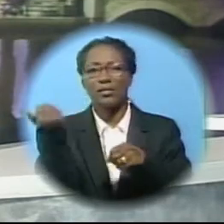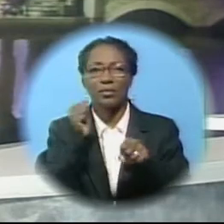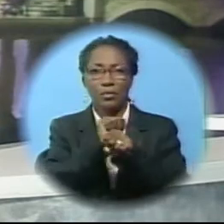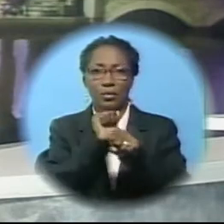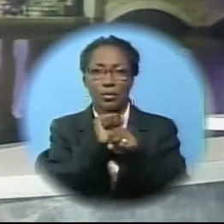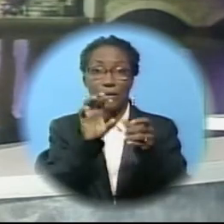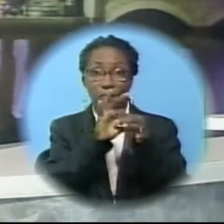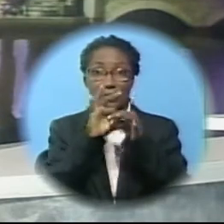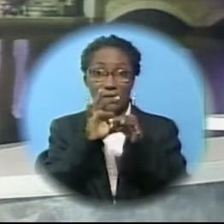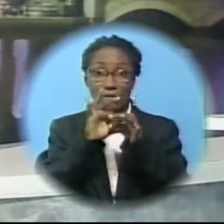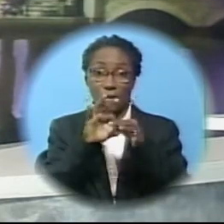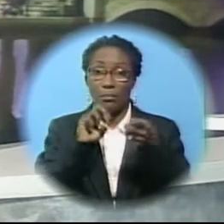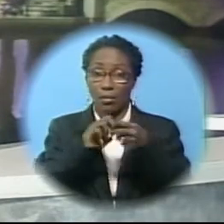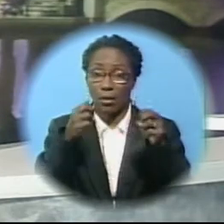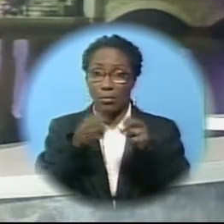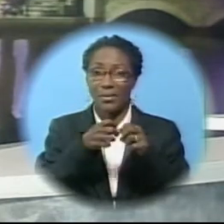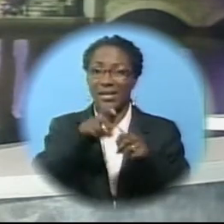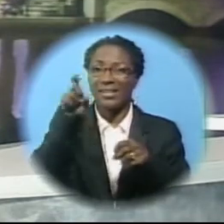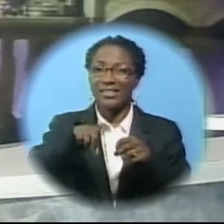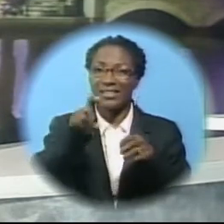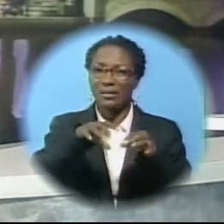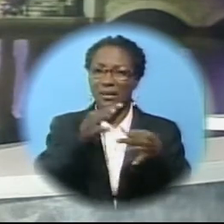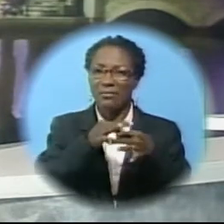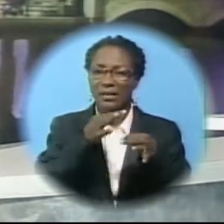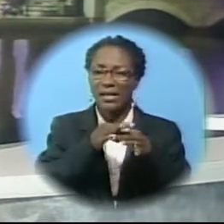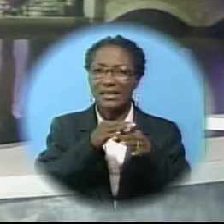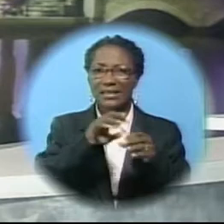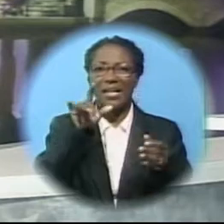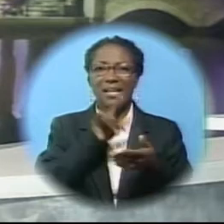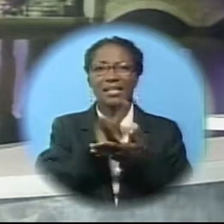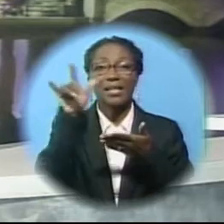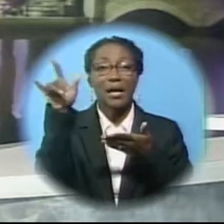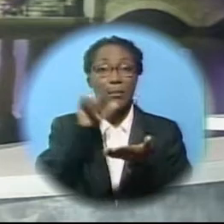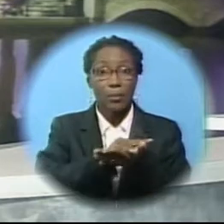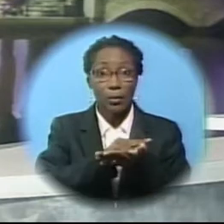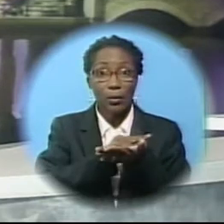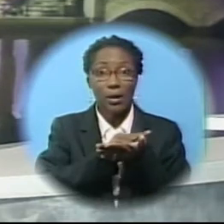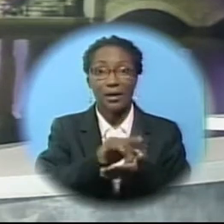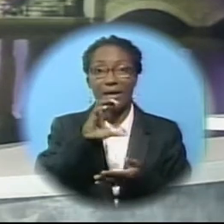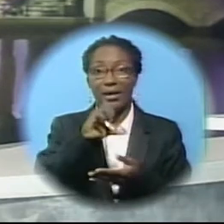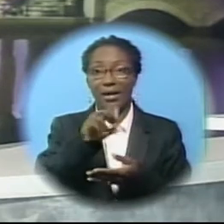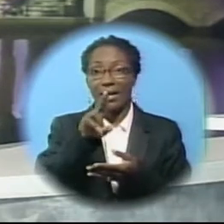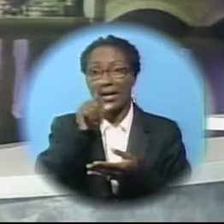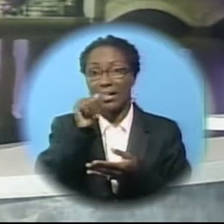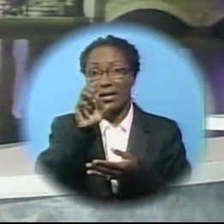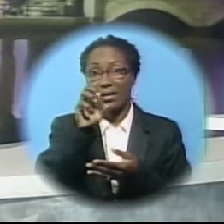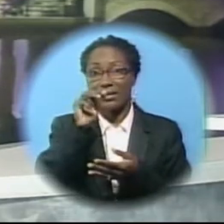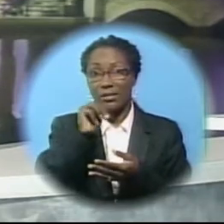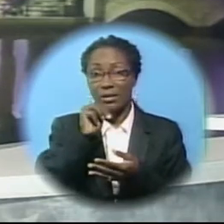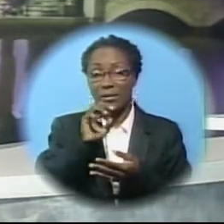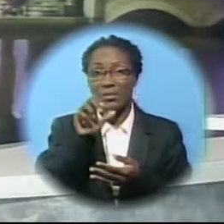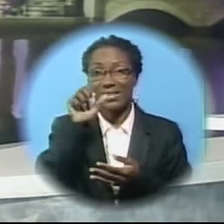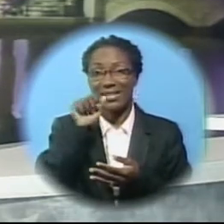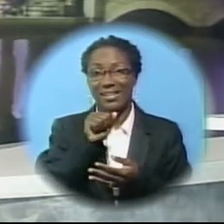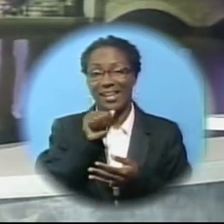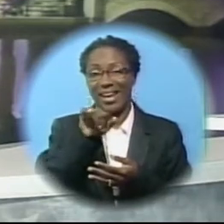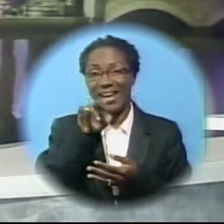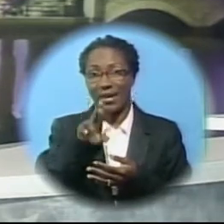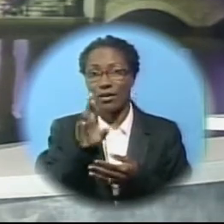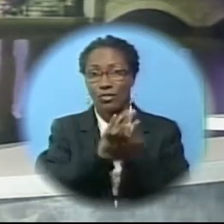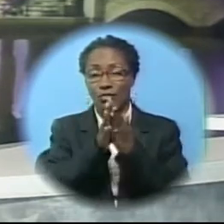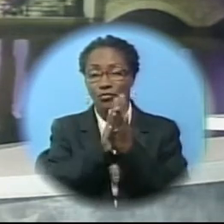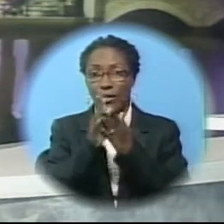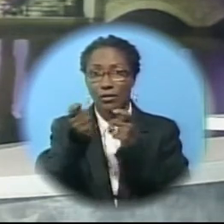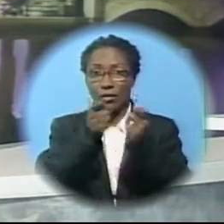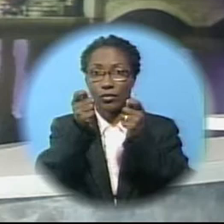issues that have to be ironed out, including the airport, customs, and air traffic controllers, all of which she hopes can be resolved before they